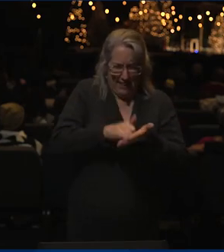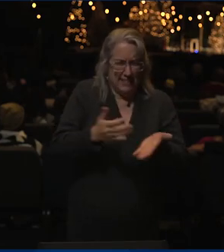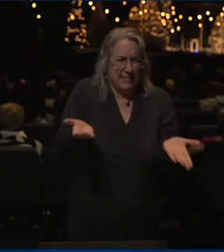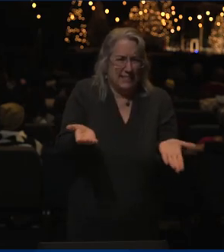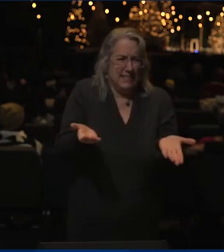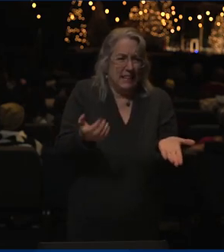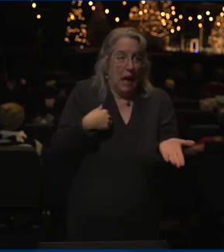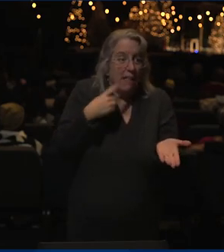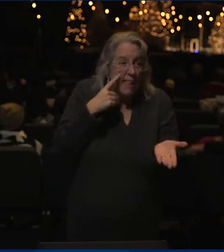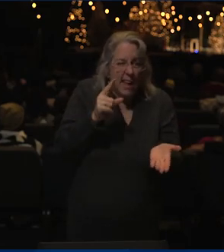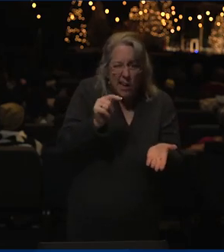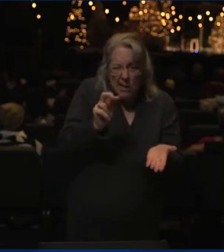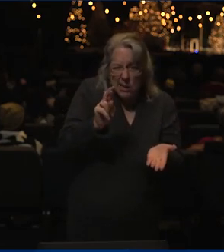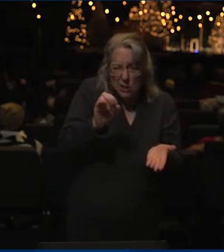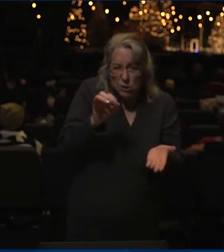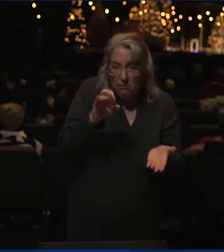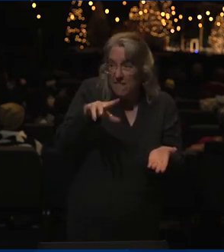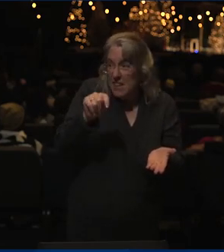it's a trivet.